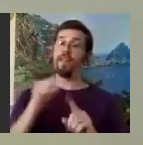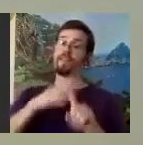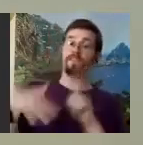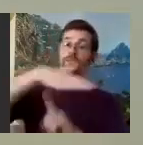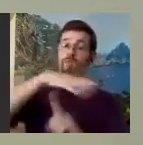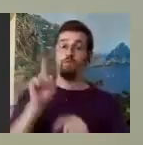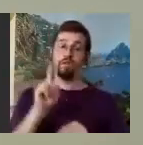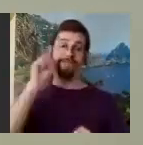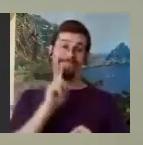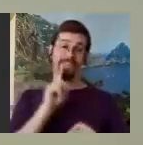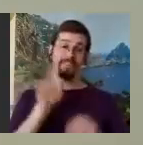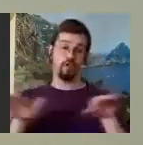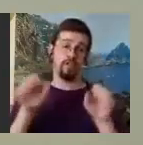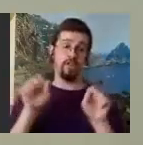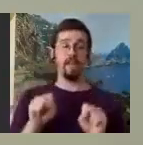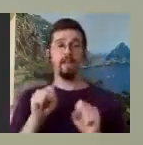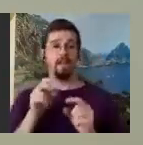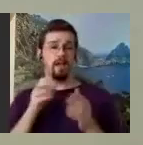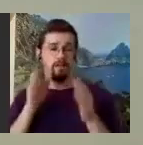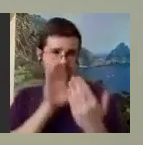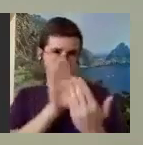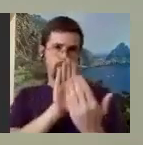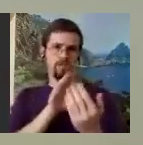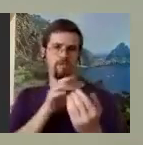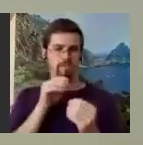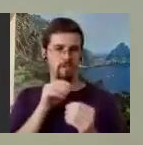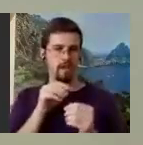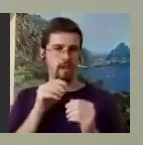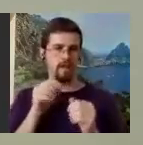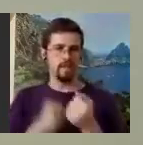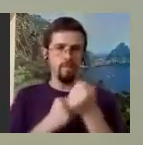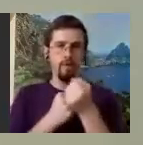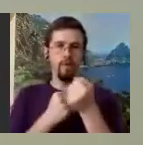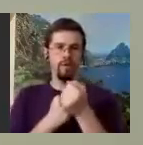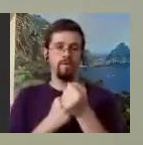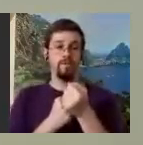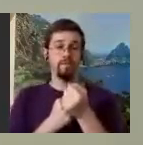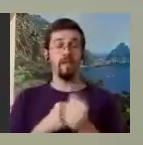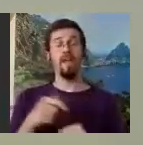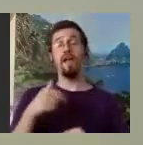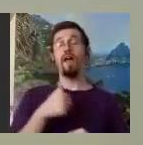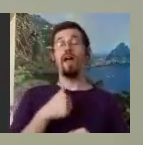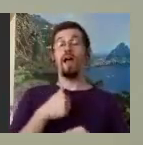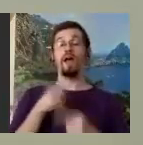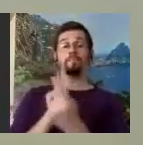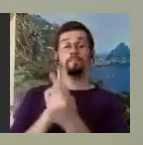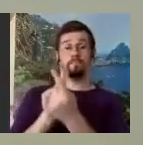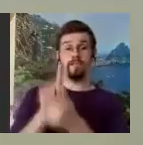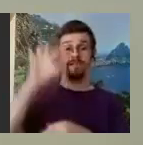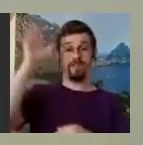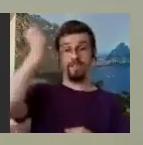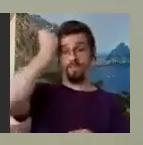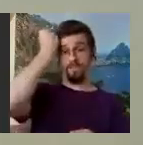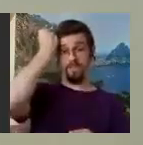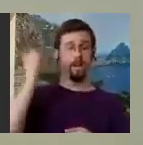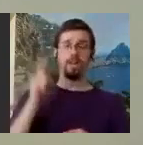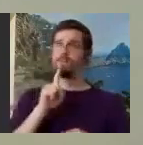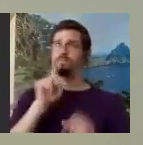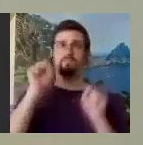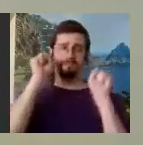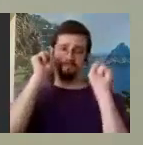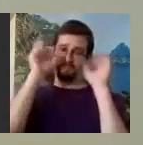for their students, making the school environment very safe and enjoyable for all the kids. It is crucial to find an